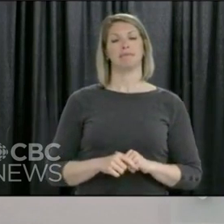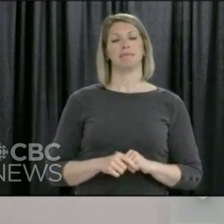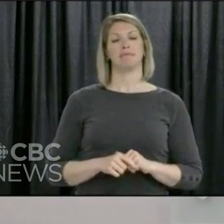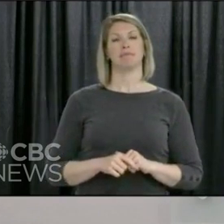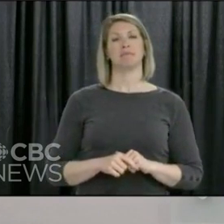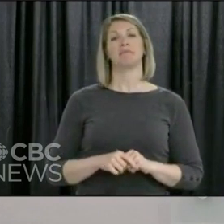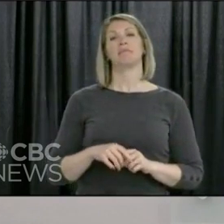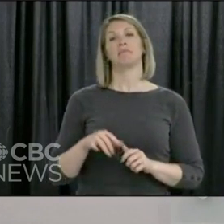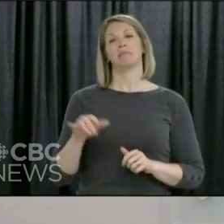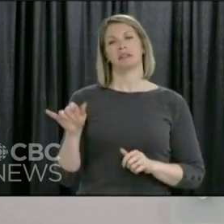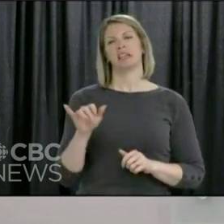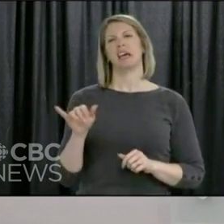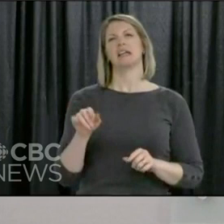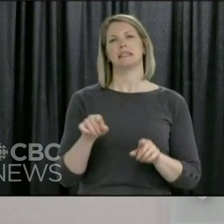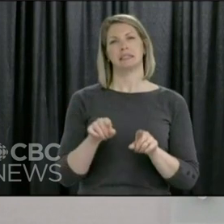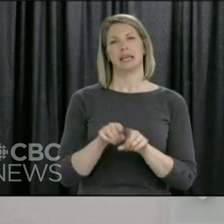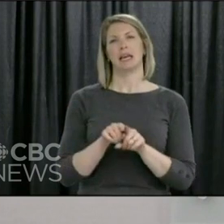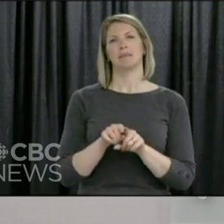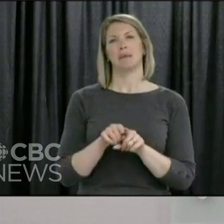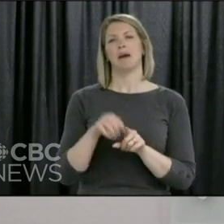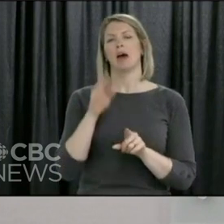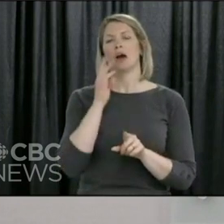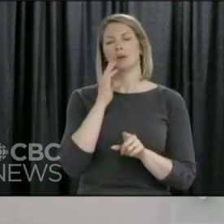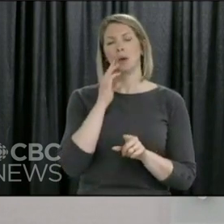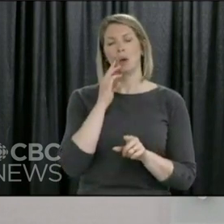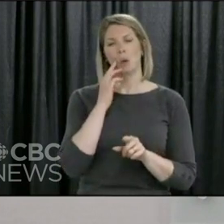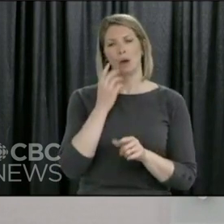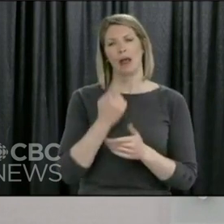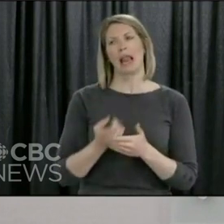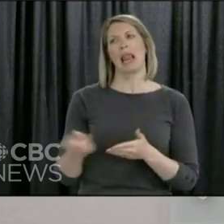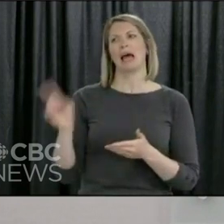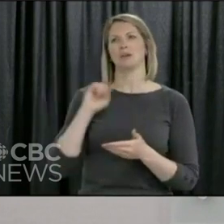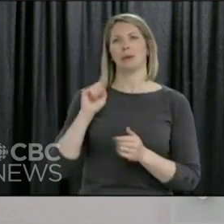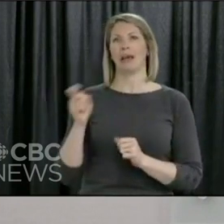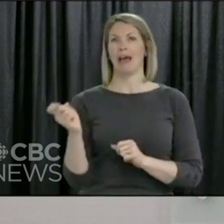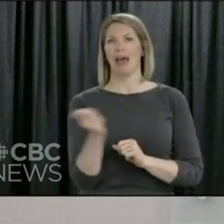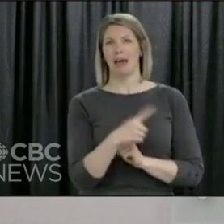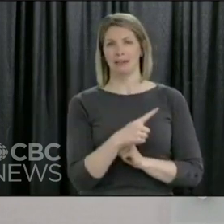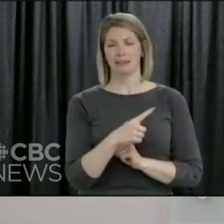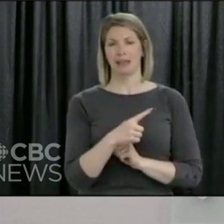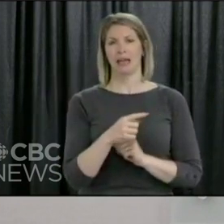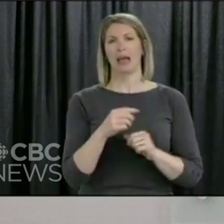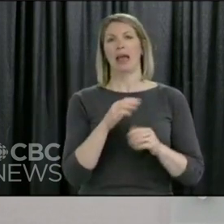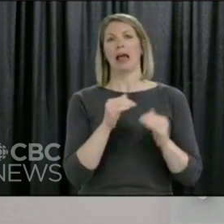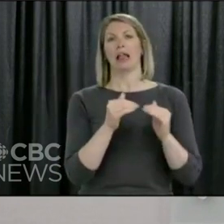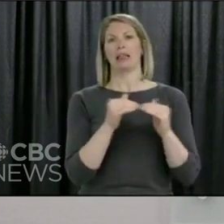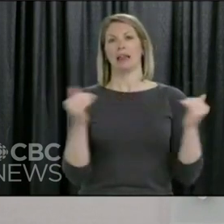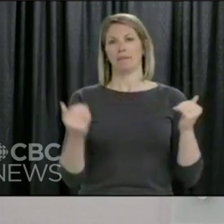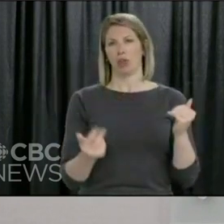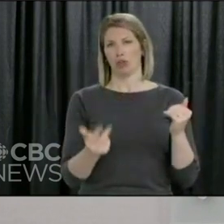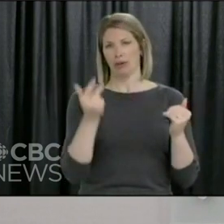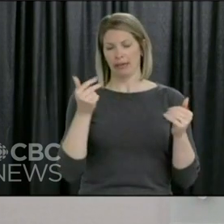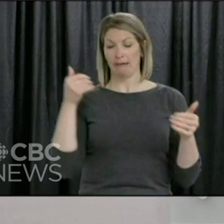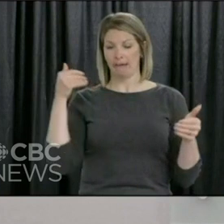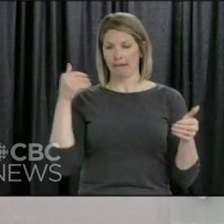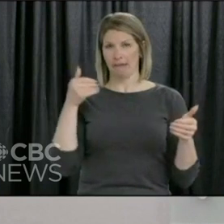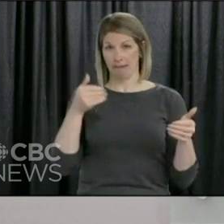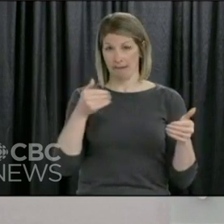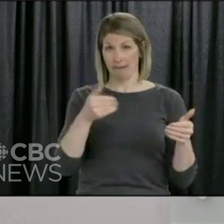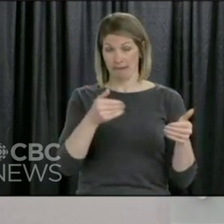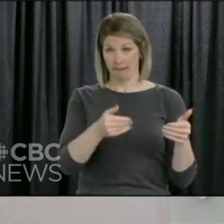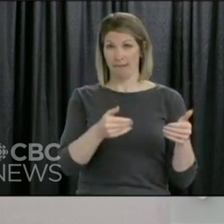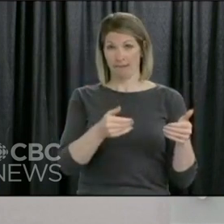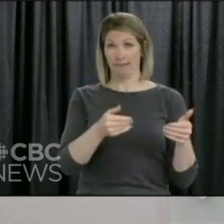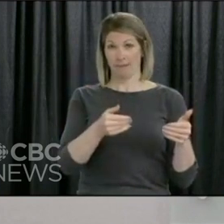Similar line here. I know Tyler Dunn asked this question last week regarding level three, and we noted closer two. Is there a rough indication on